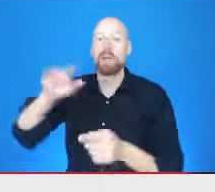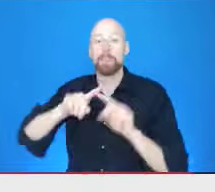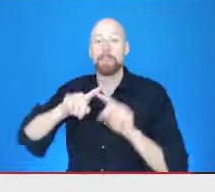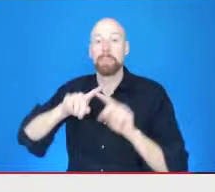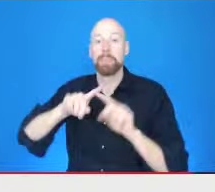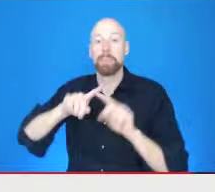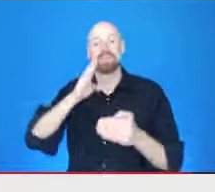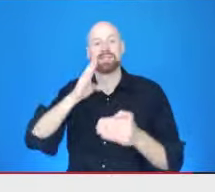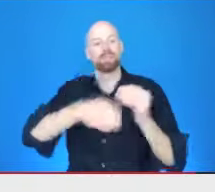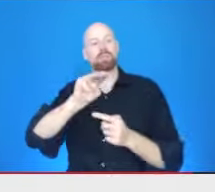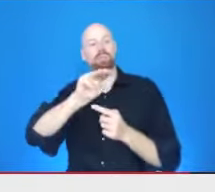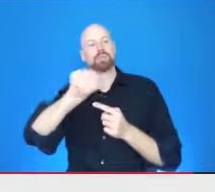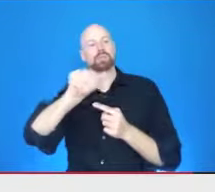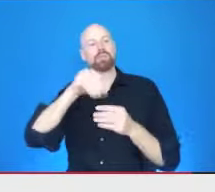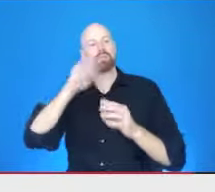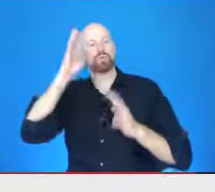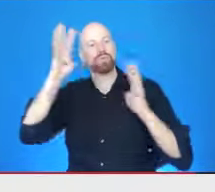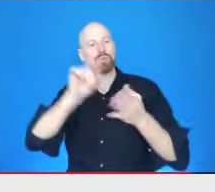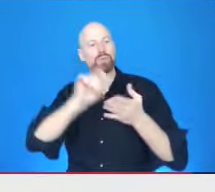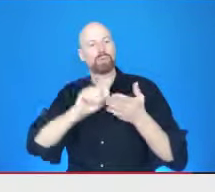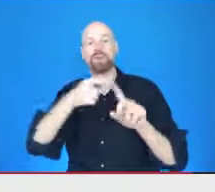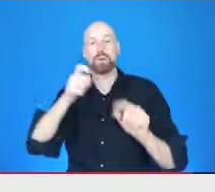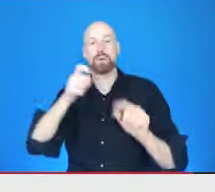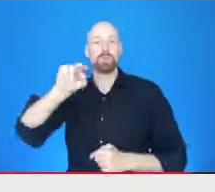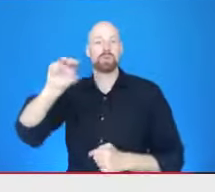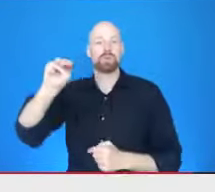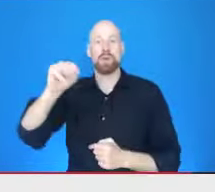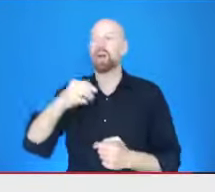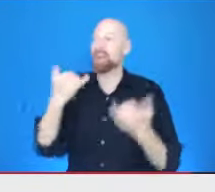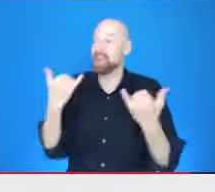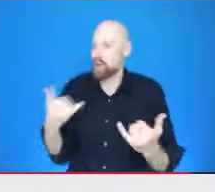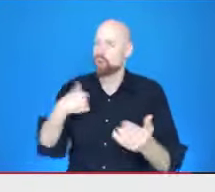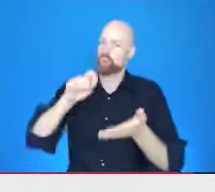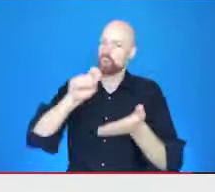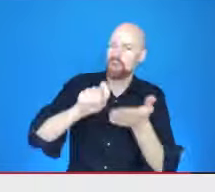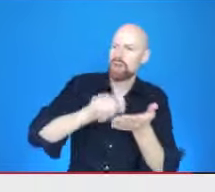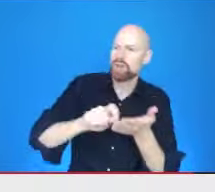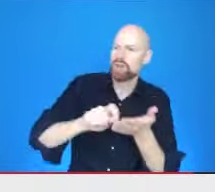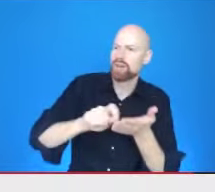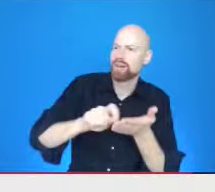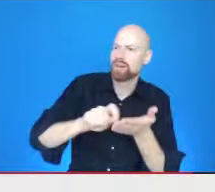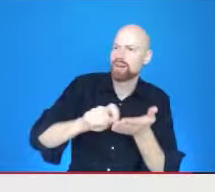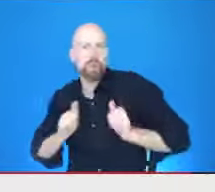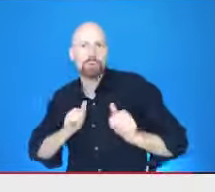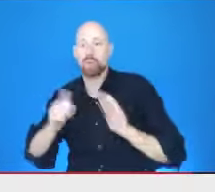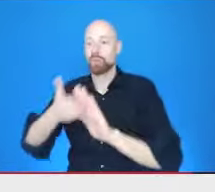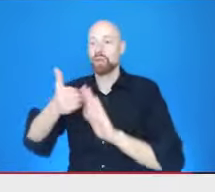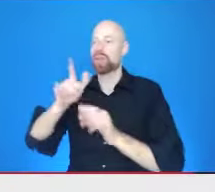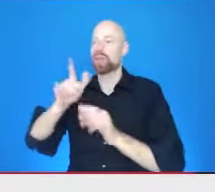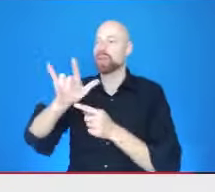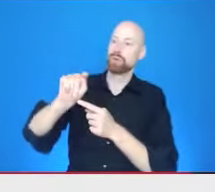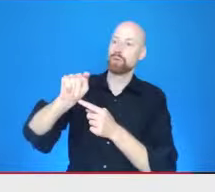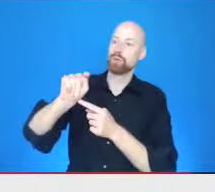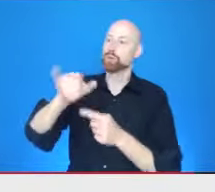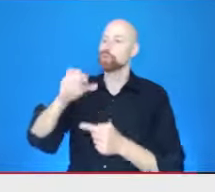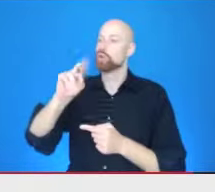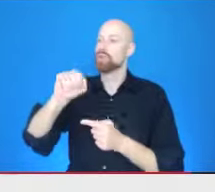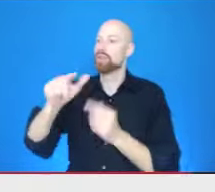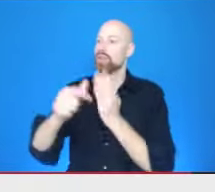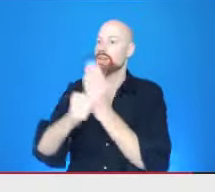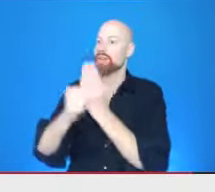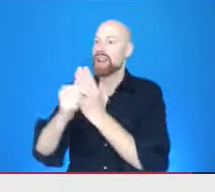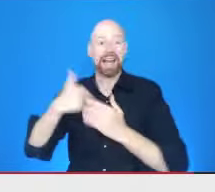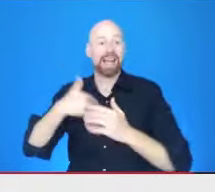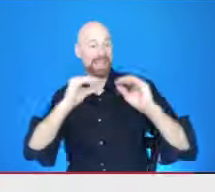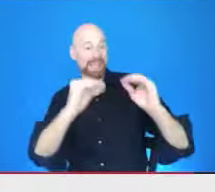marking the times I never said it enough. So today I make sure I speak, teach, pray, and say, love, maybe even